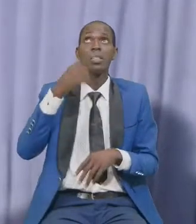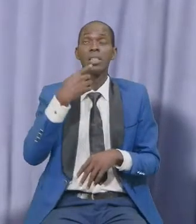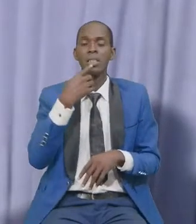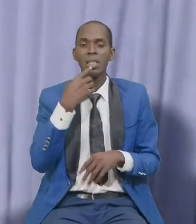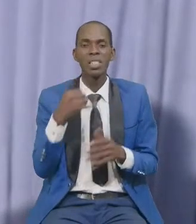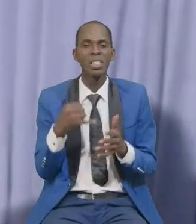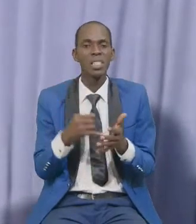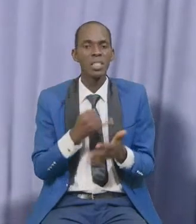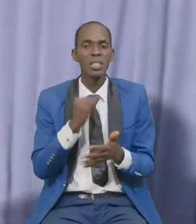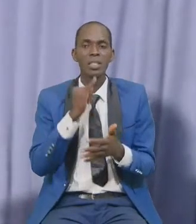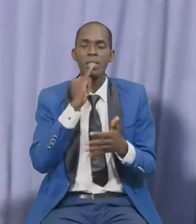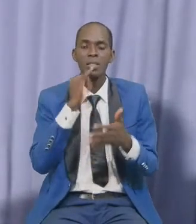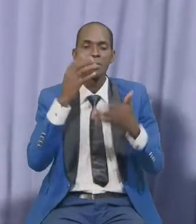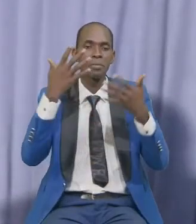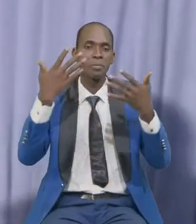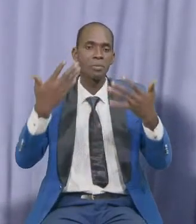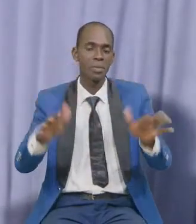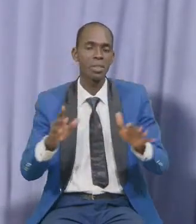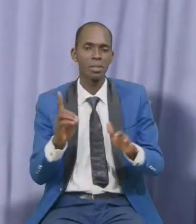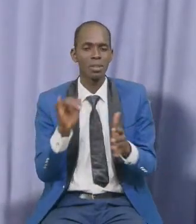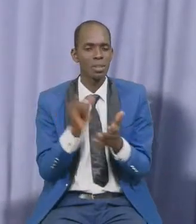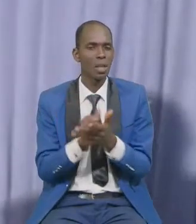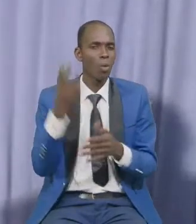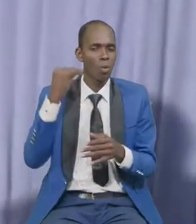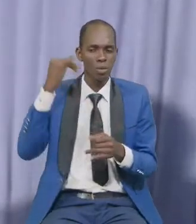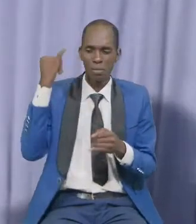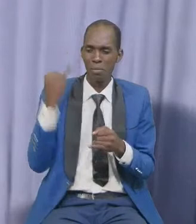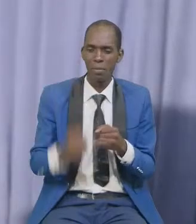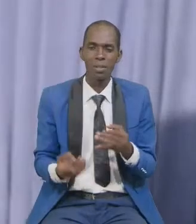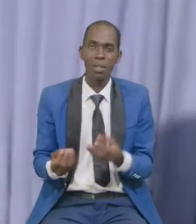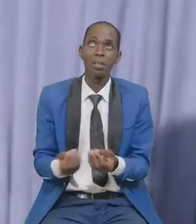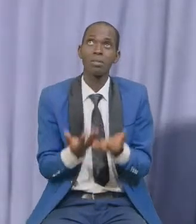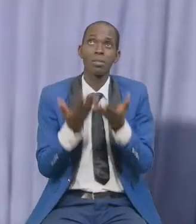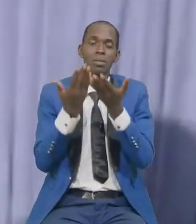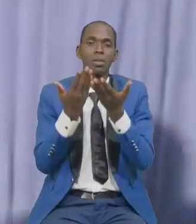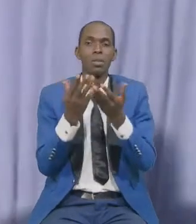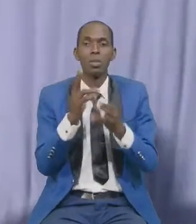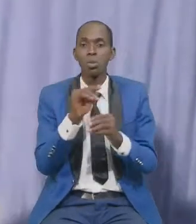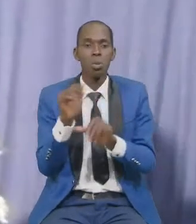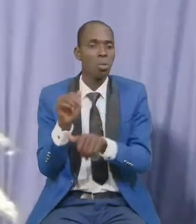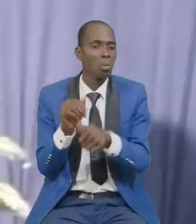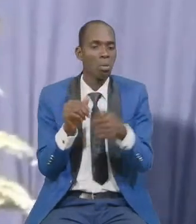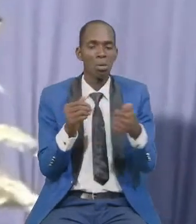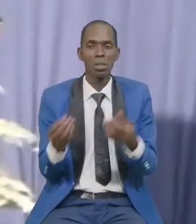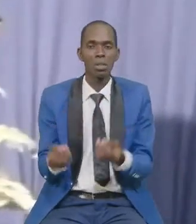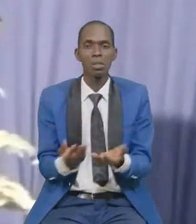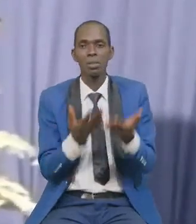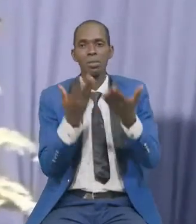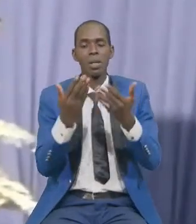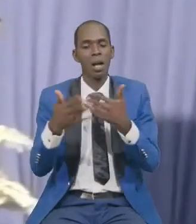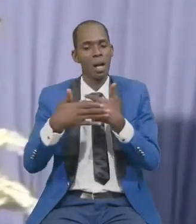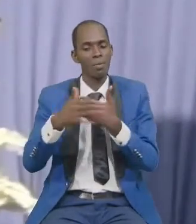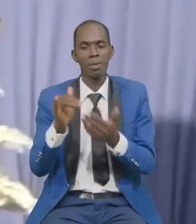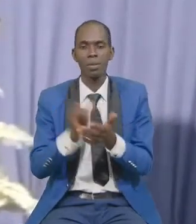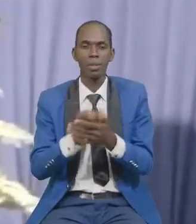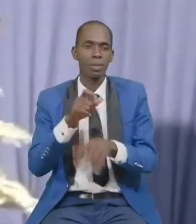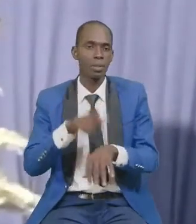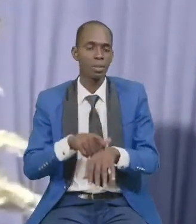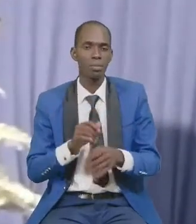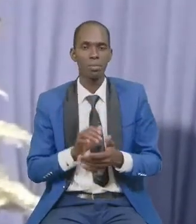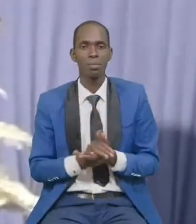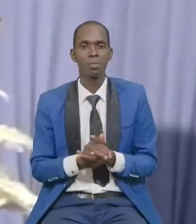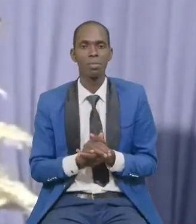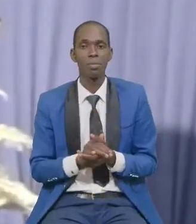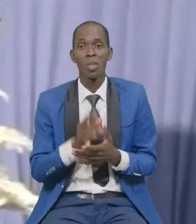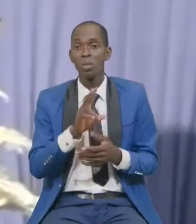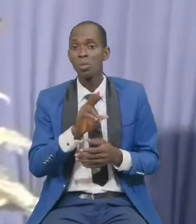finished. That was the final sacrifice. No other sacrifice after that time.